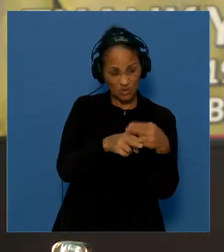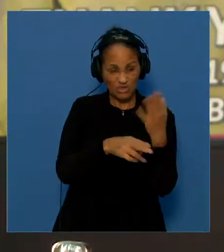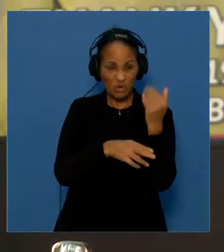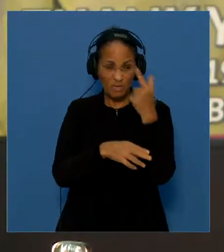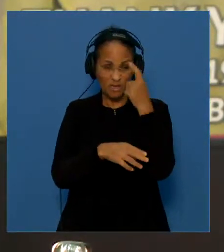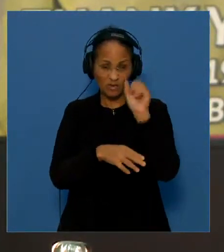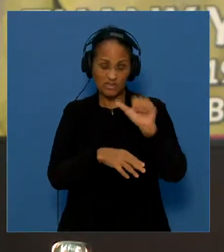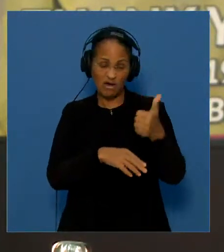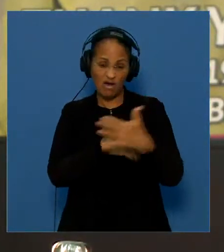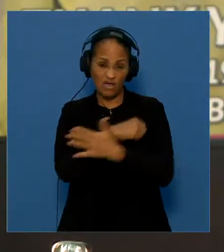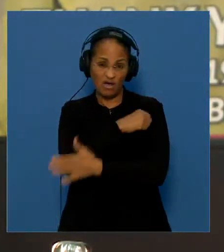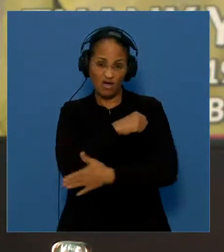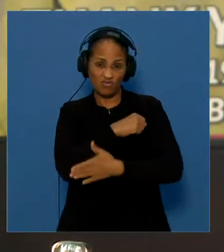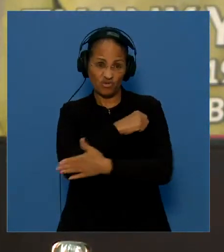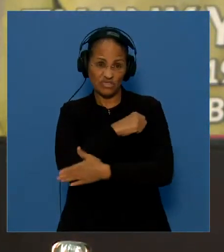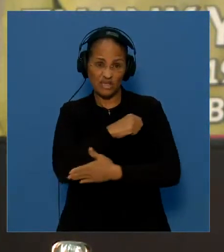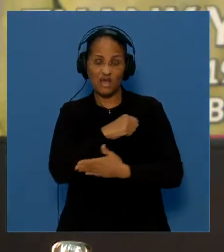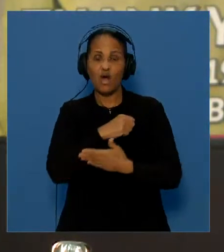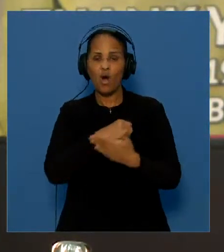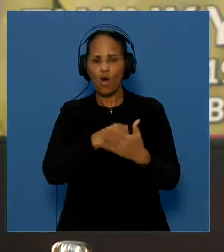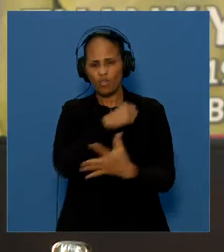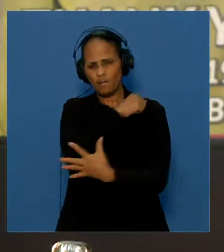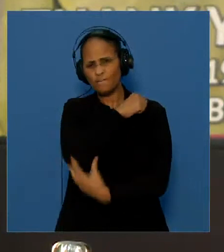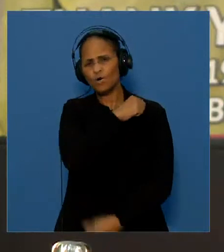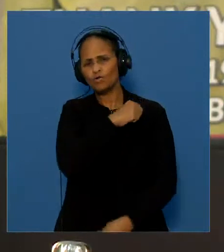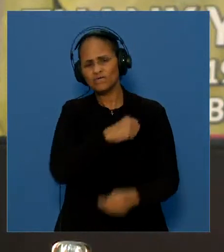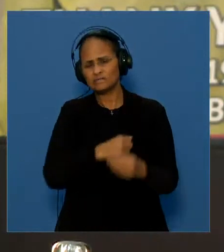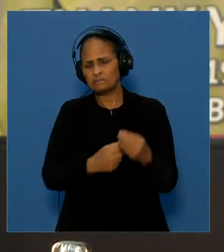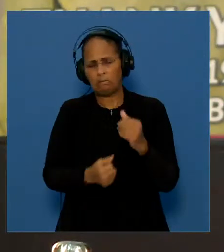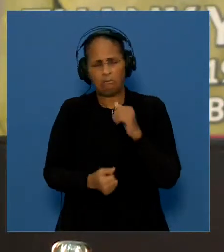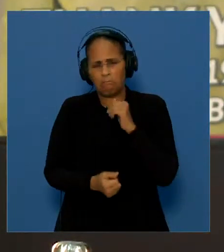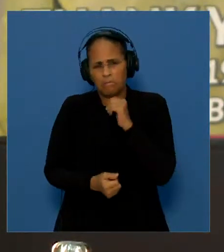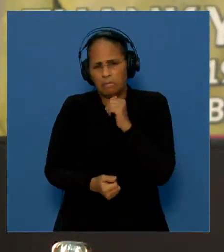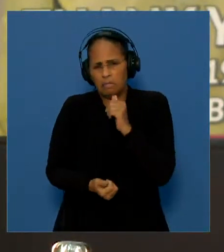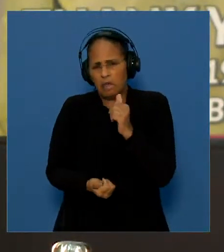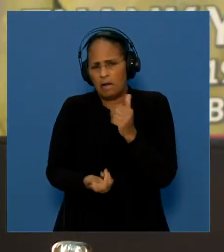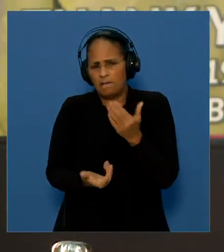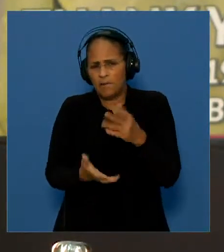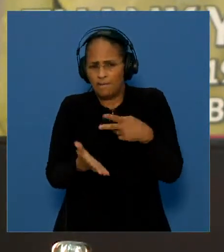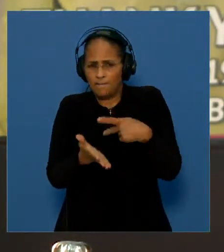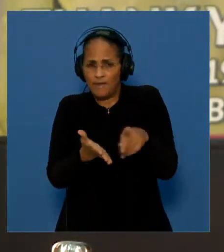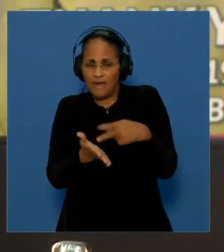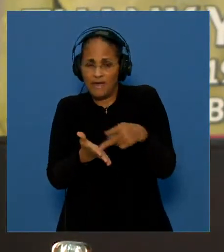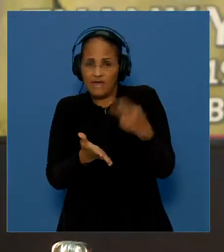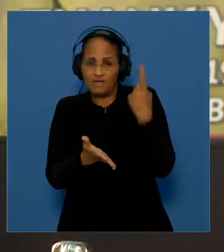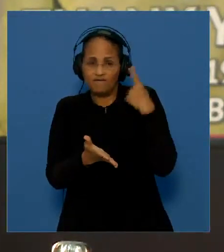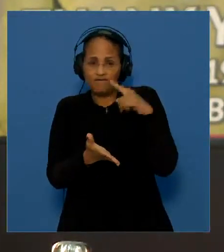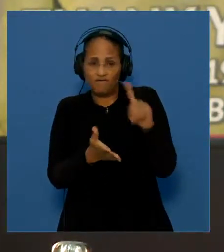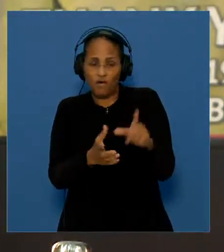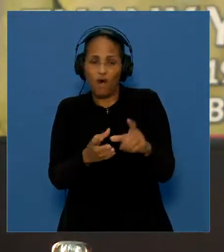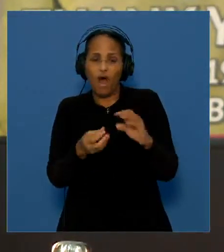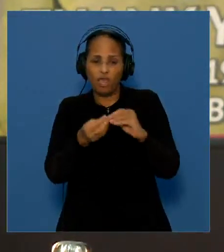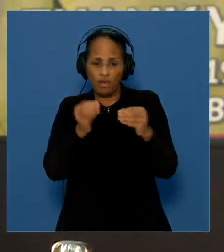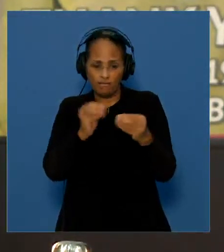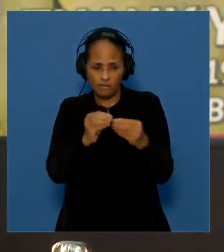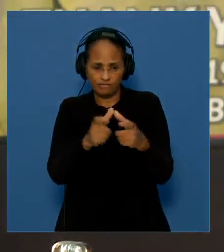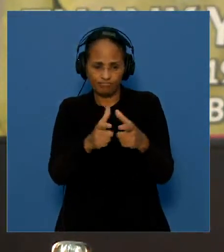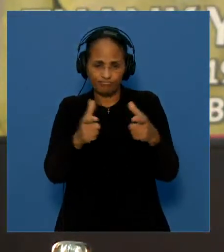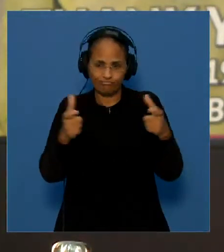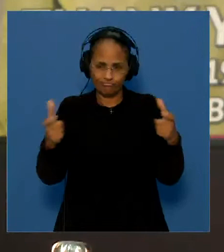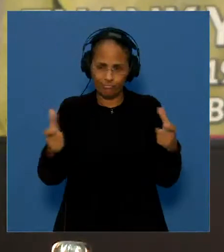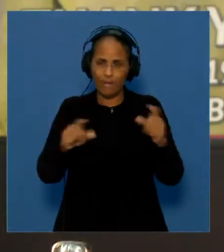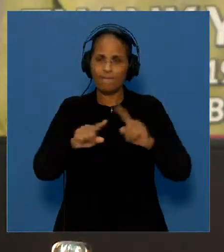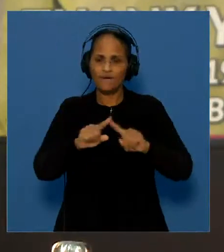other countries, the poorer nations, have not been able to and may not be able to pay for a prescribed amount. But the whole facility itself is there